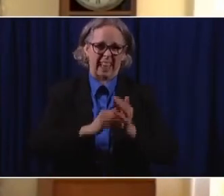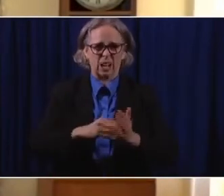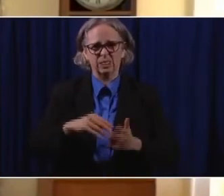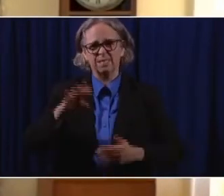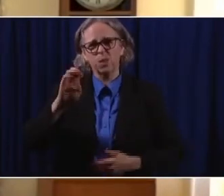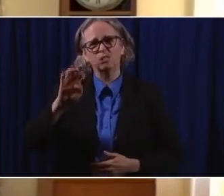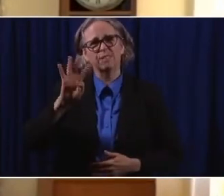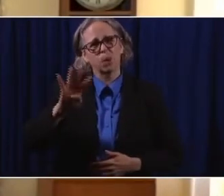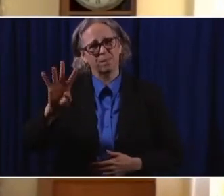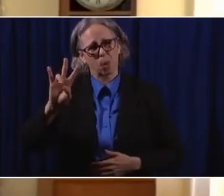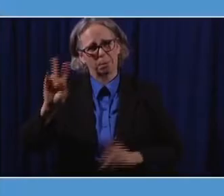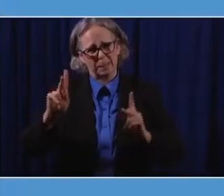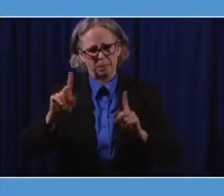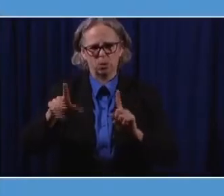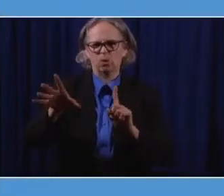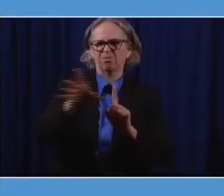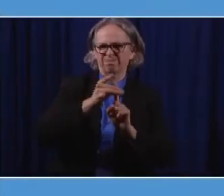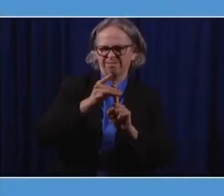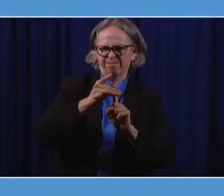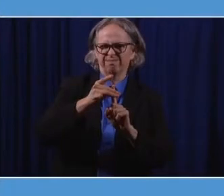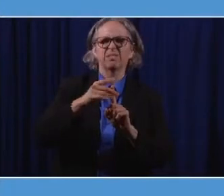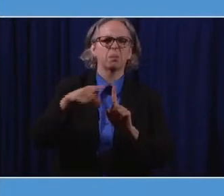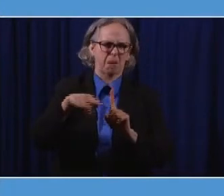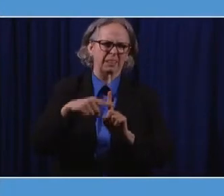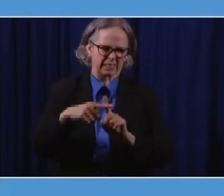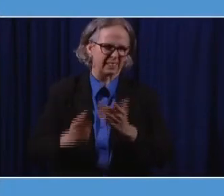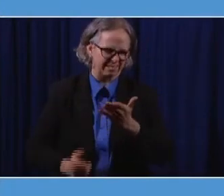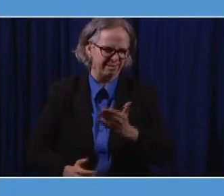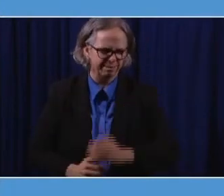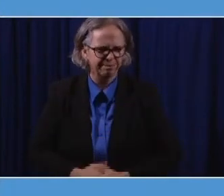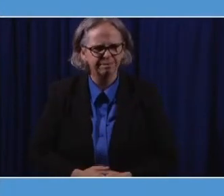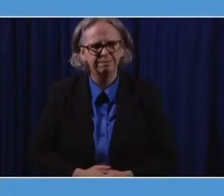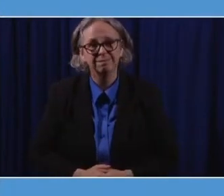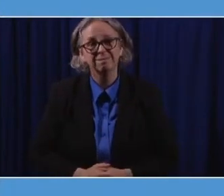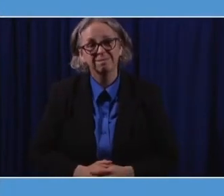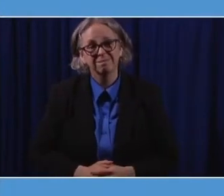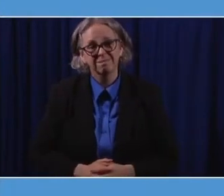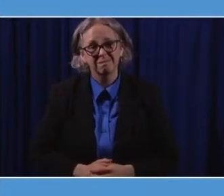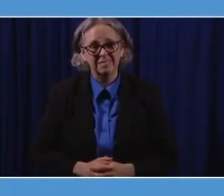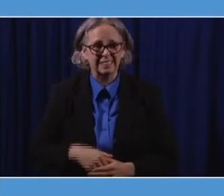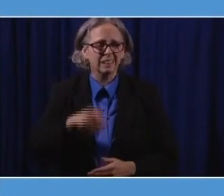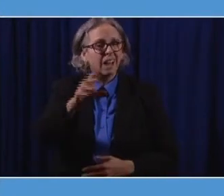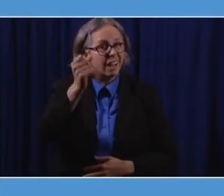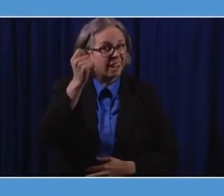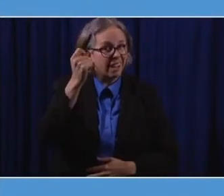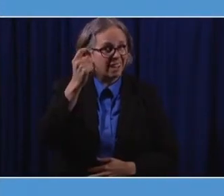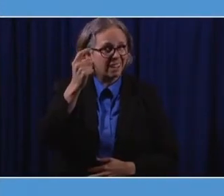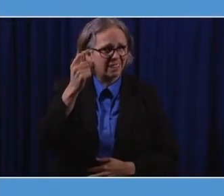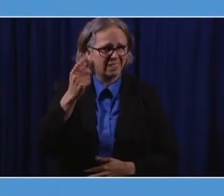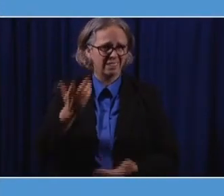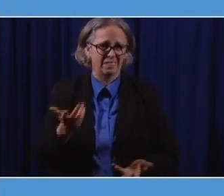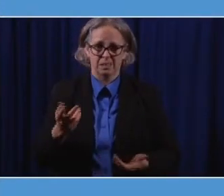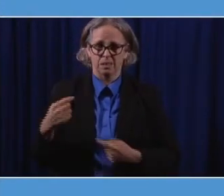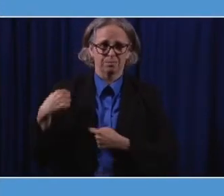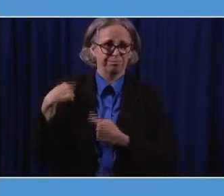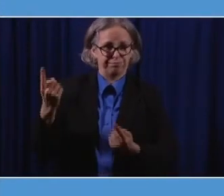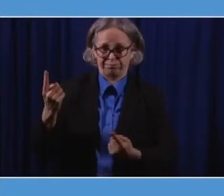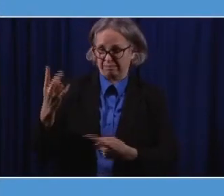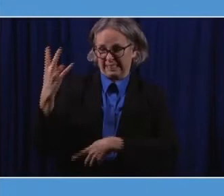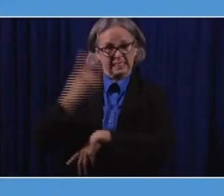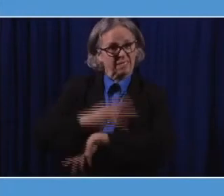1,447 new cases. To put this in perspective, in the last 7 days, our cases have